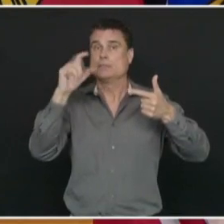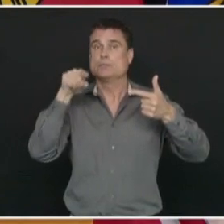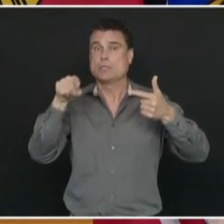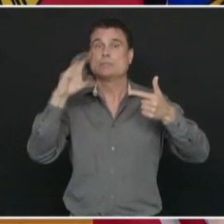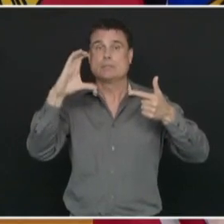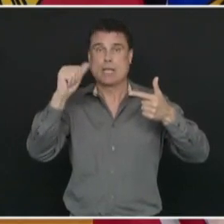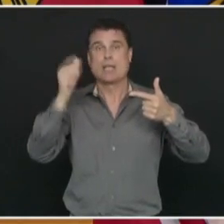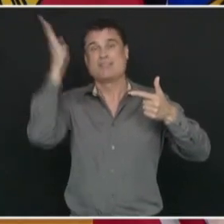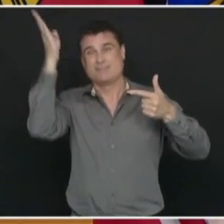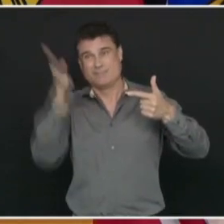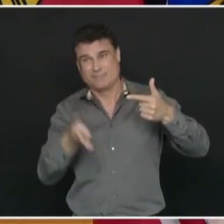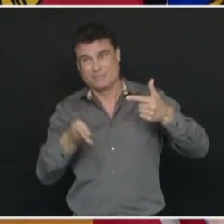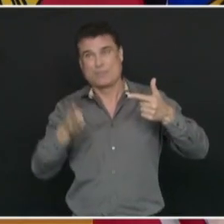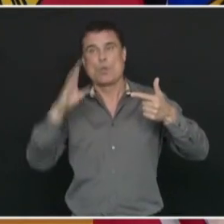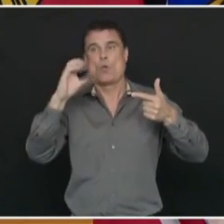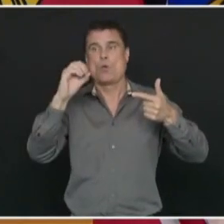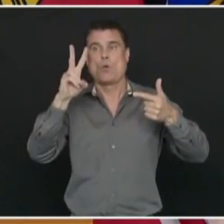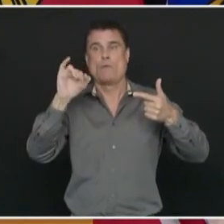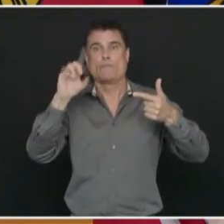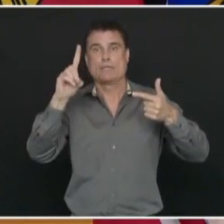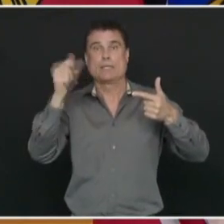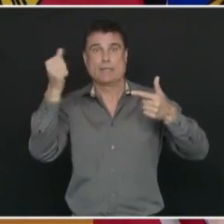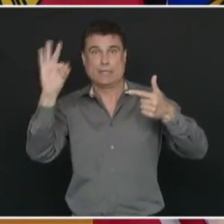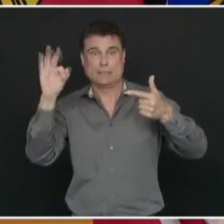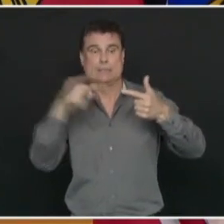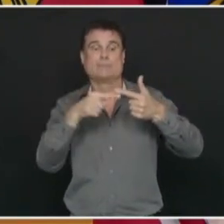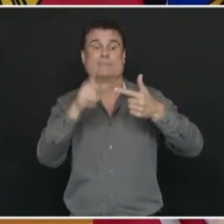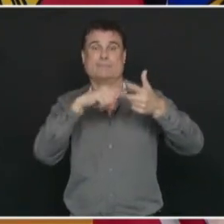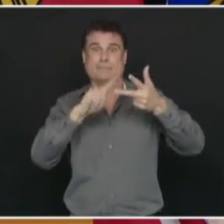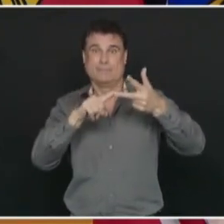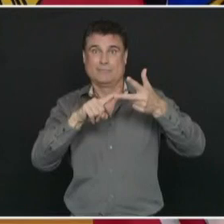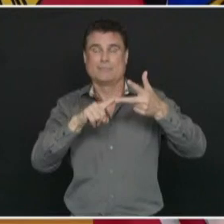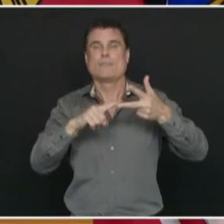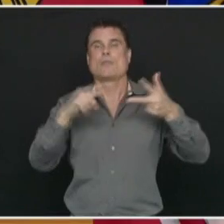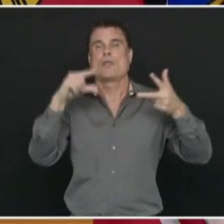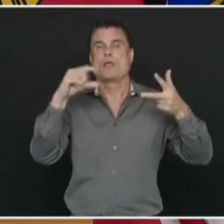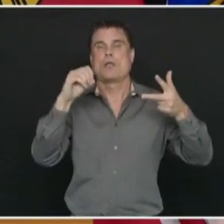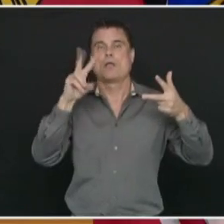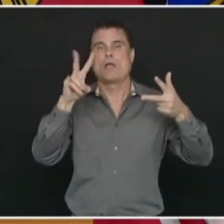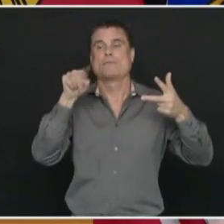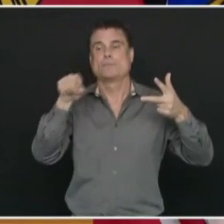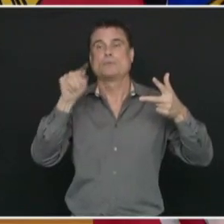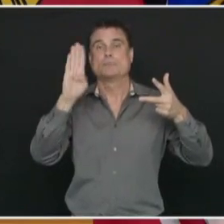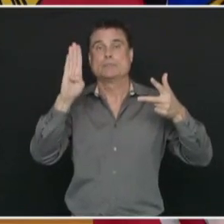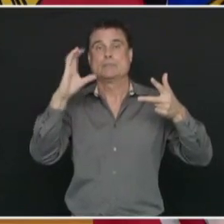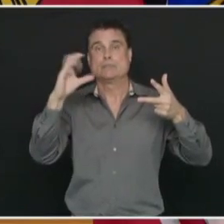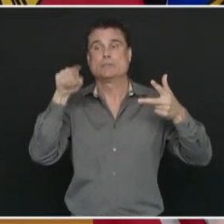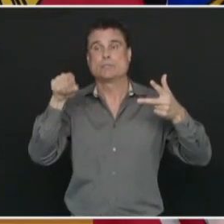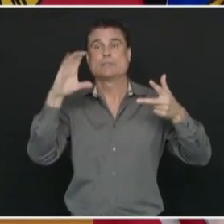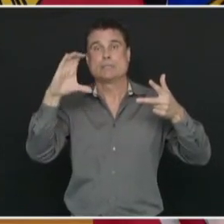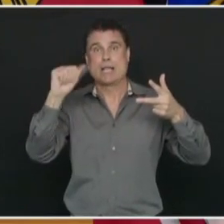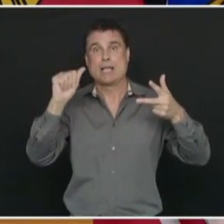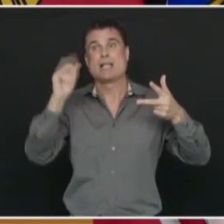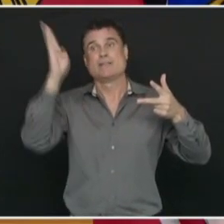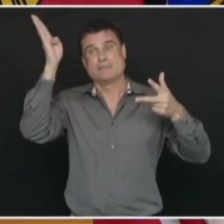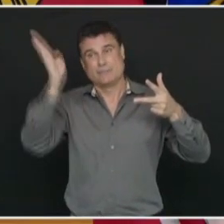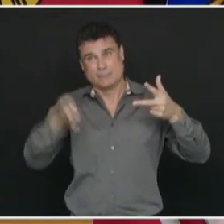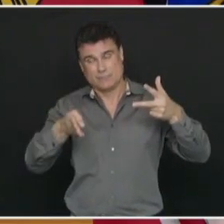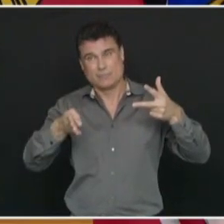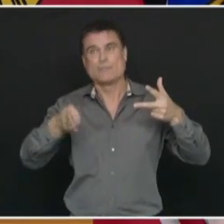the community rallied and brought them food. And I just want to say that's what we do in BC to support people through this. And thank you very much for